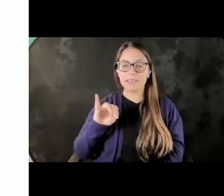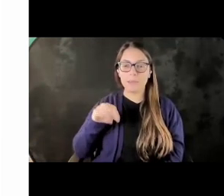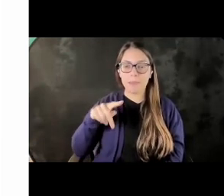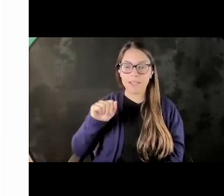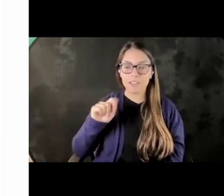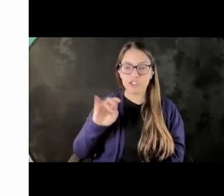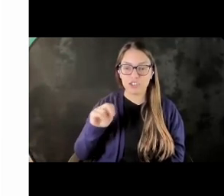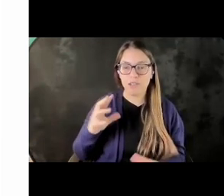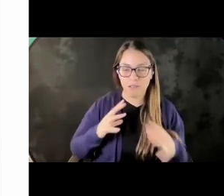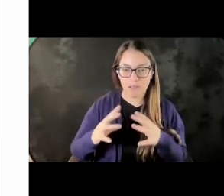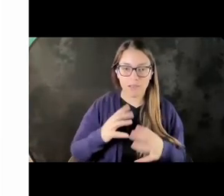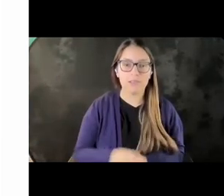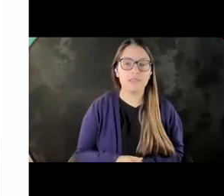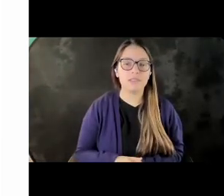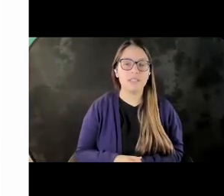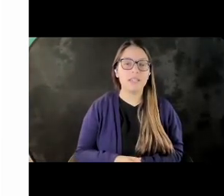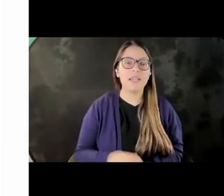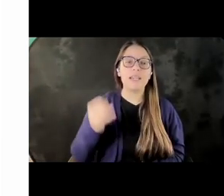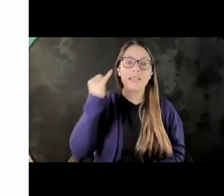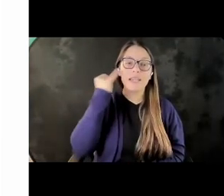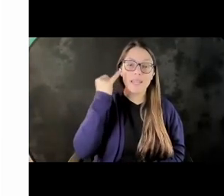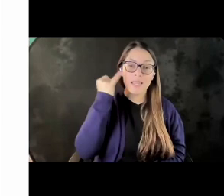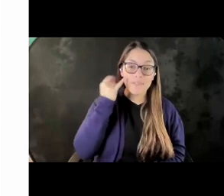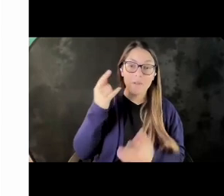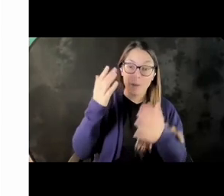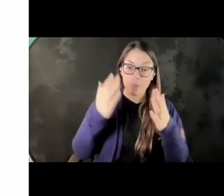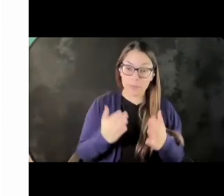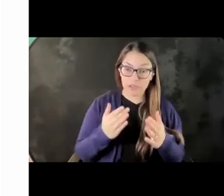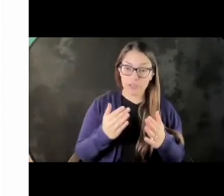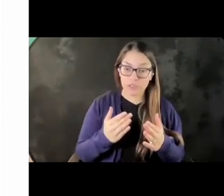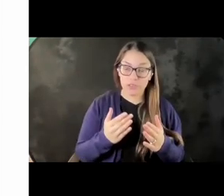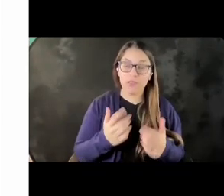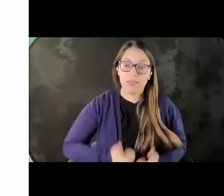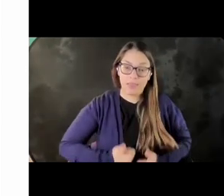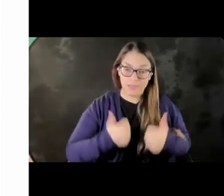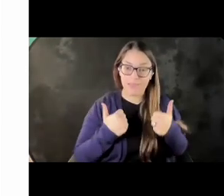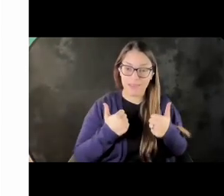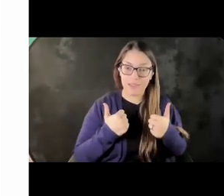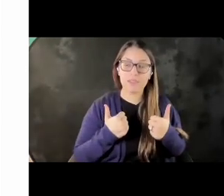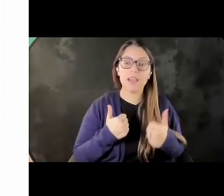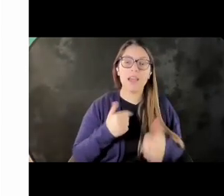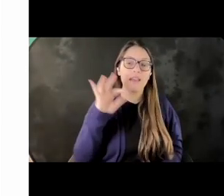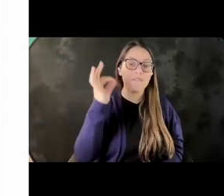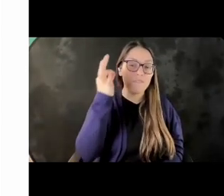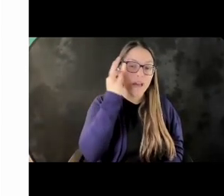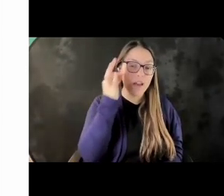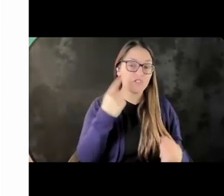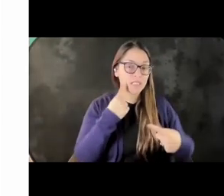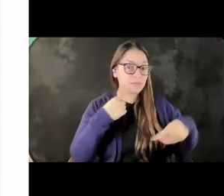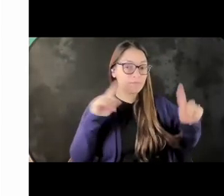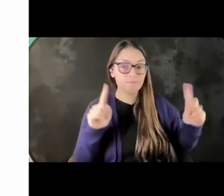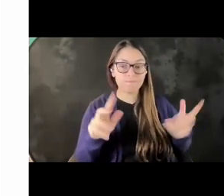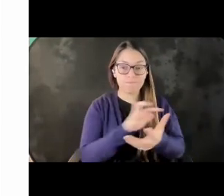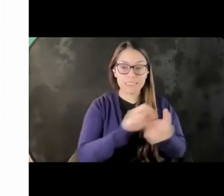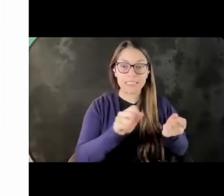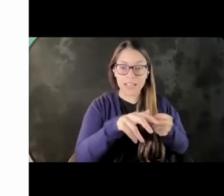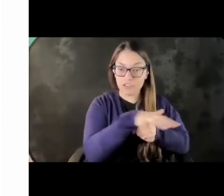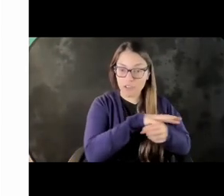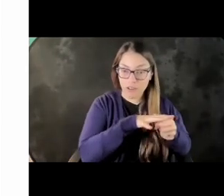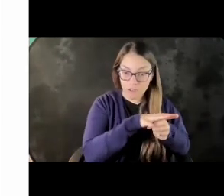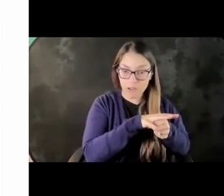in a federally declared disaster area, they may have additional time to file. And one example would